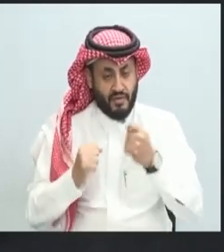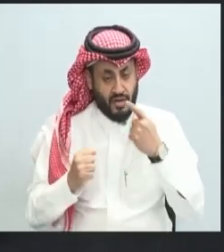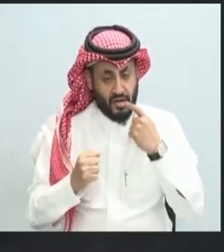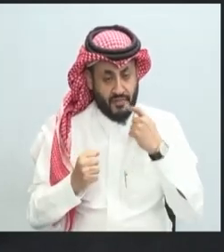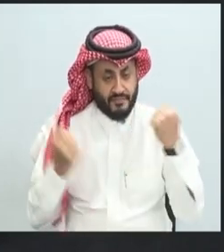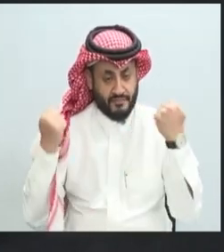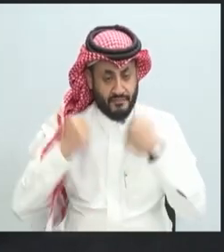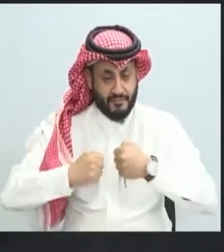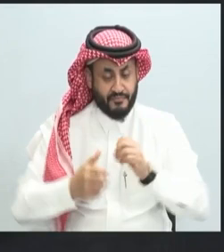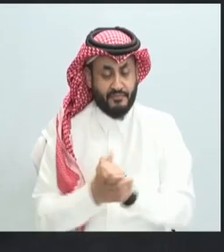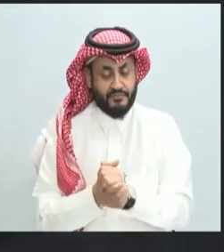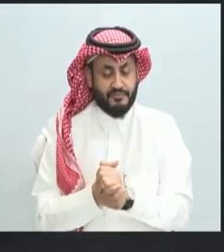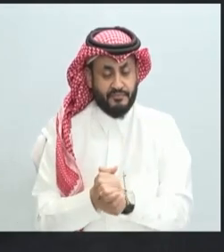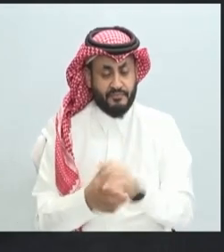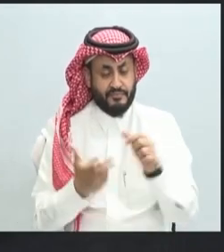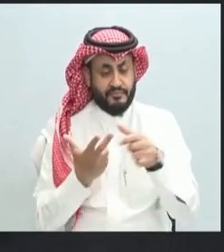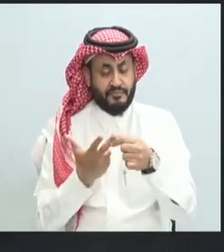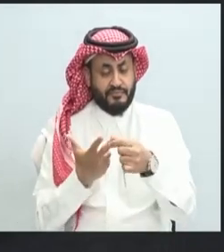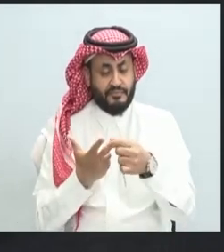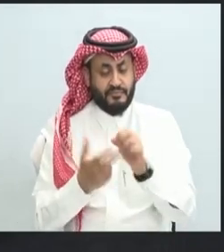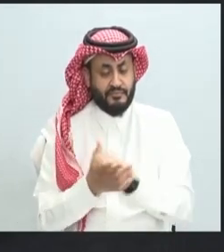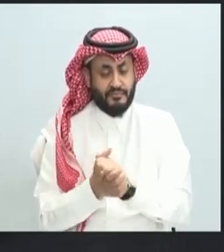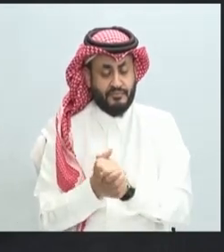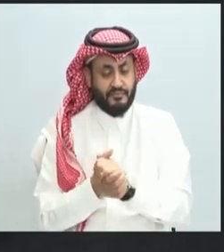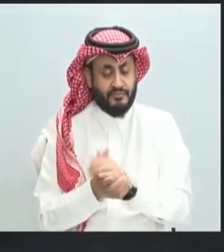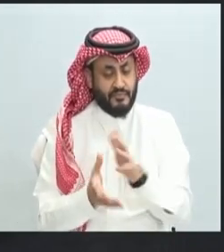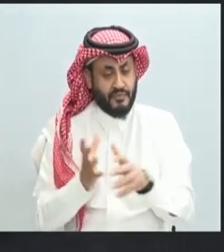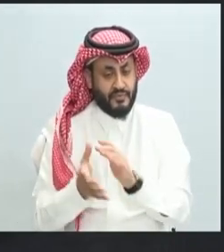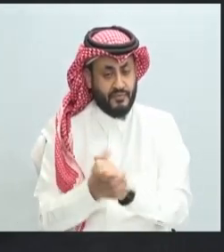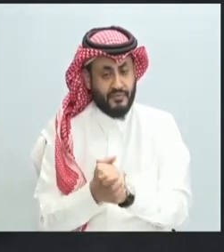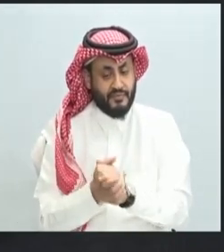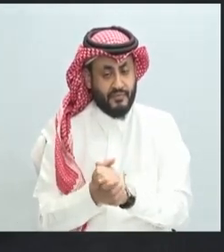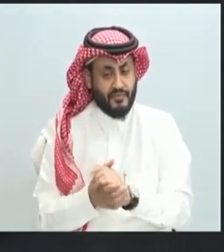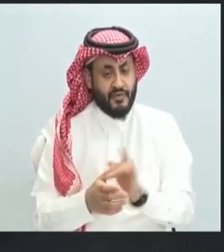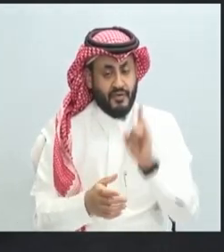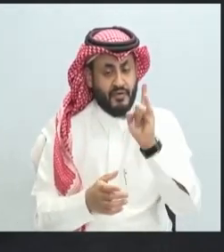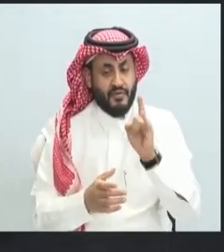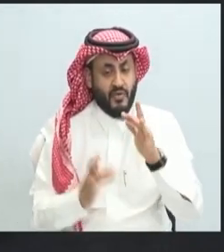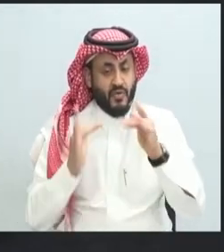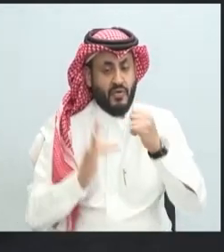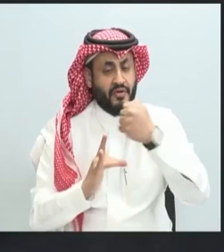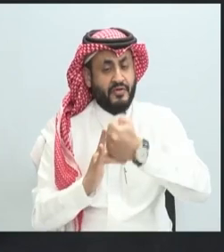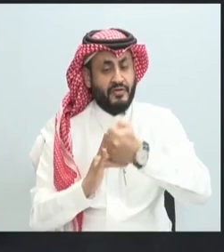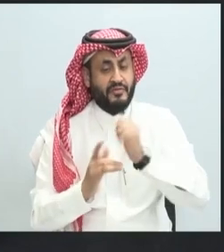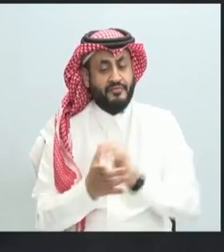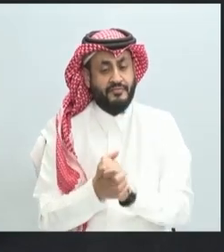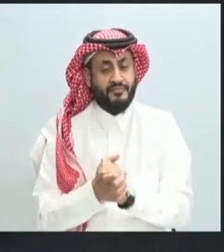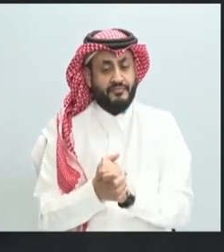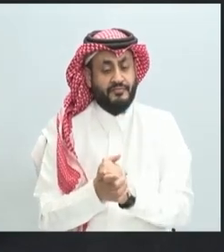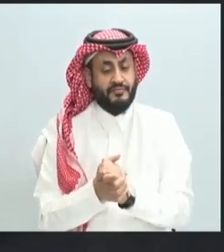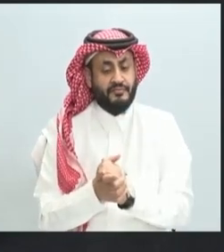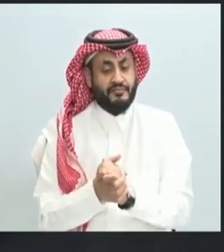wearing a red jacket. Also, we also describe, we talk whether she is standing or she is